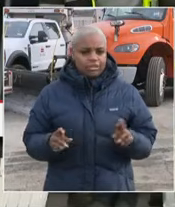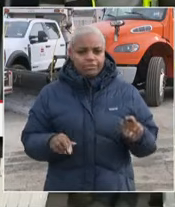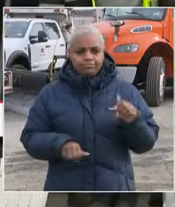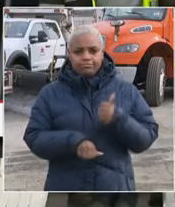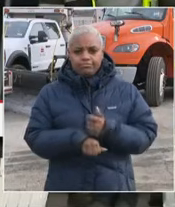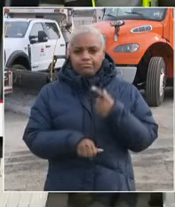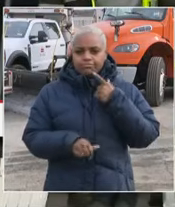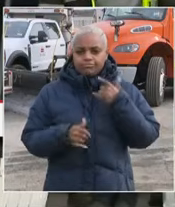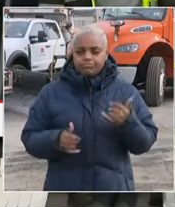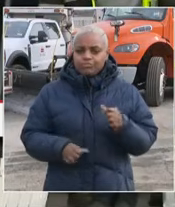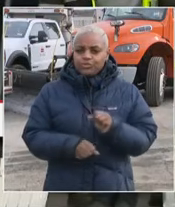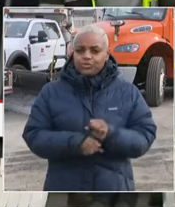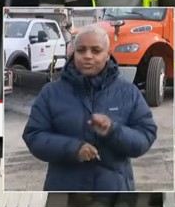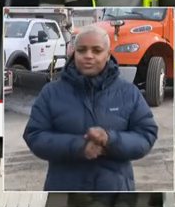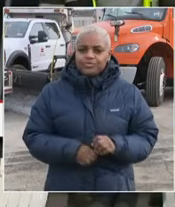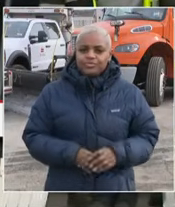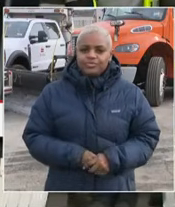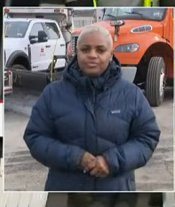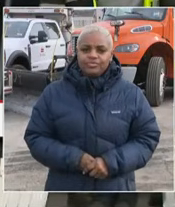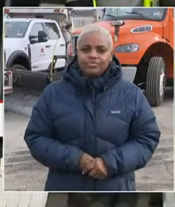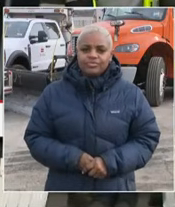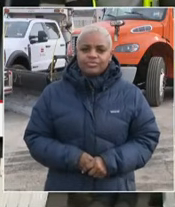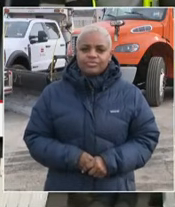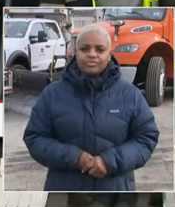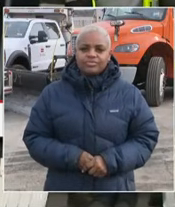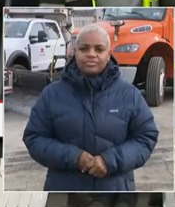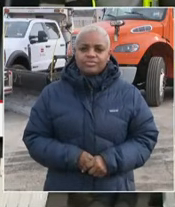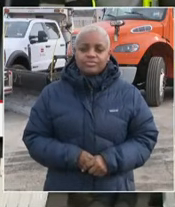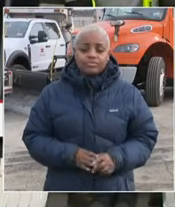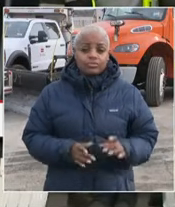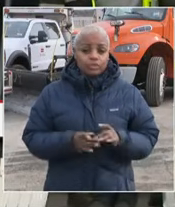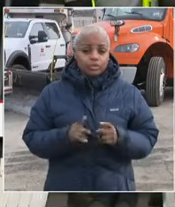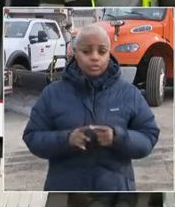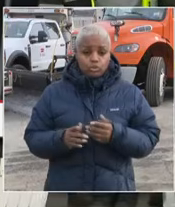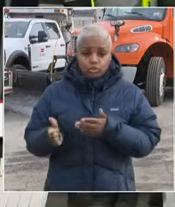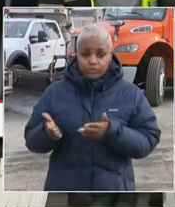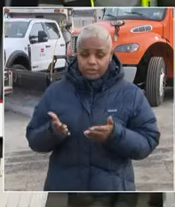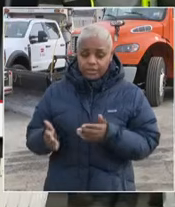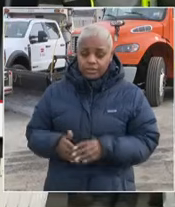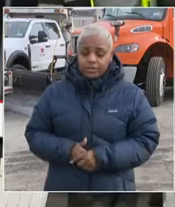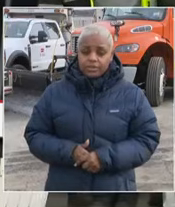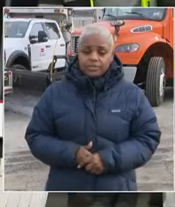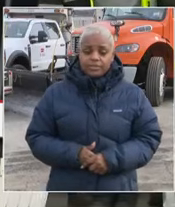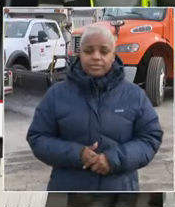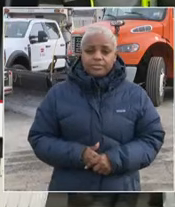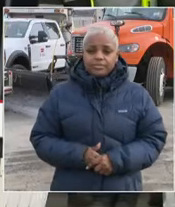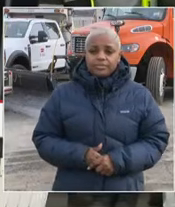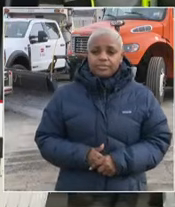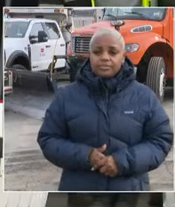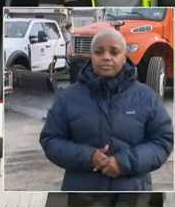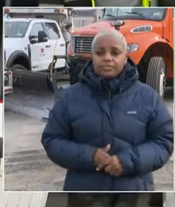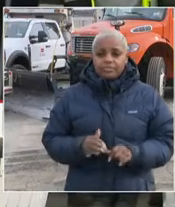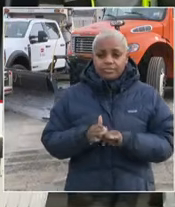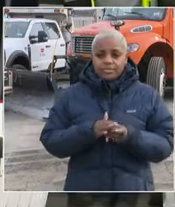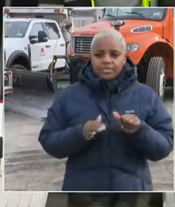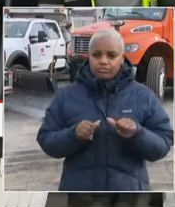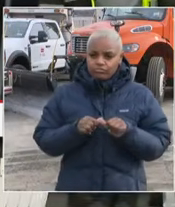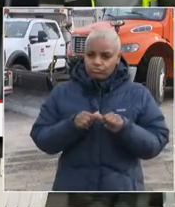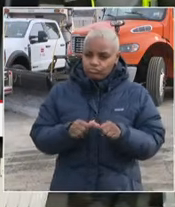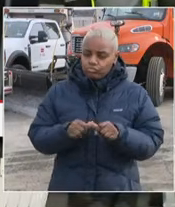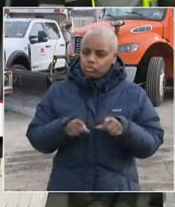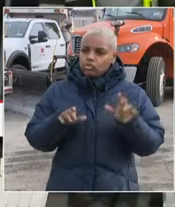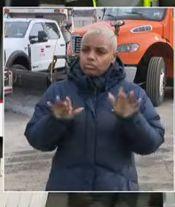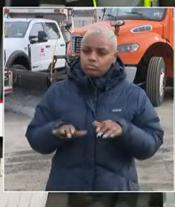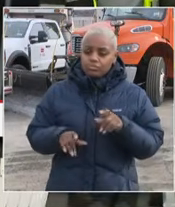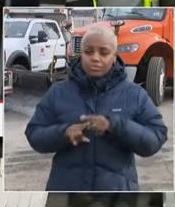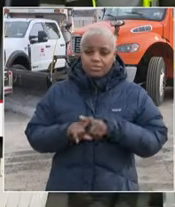just like DPW is here. So on the service front, rail definitely can operate in snow, but all snow is different. We are expecting